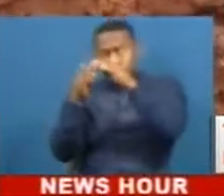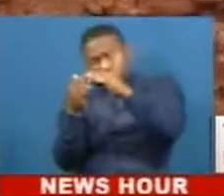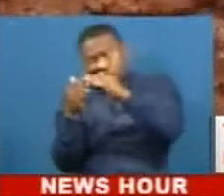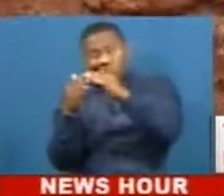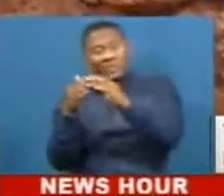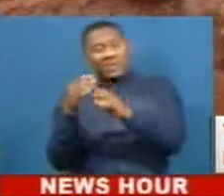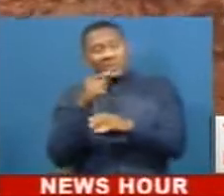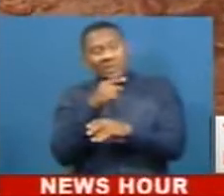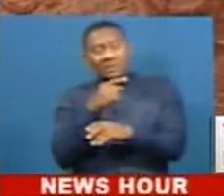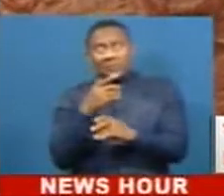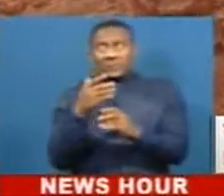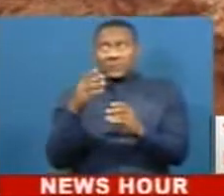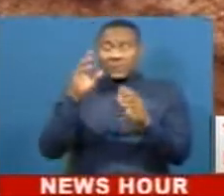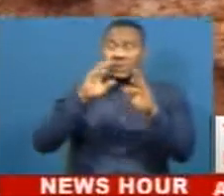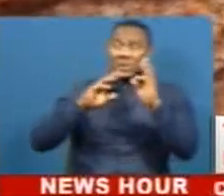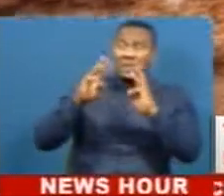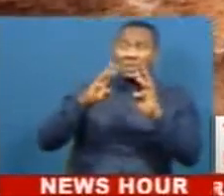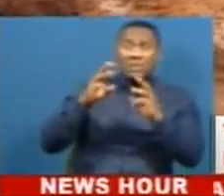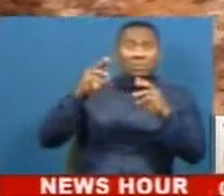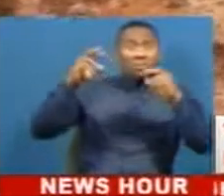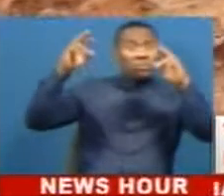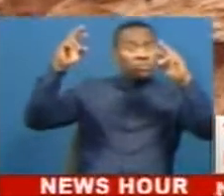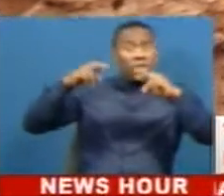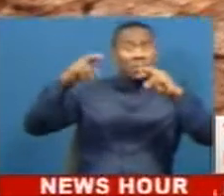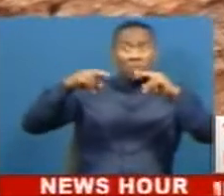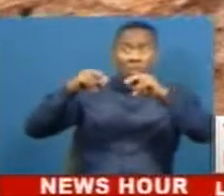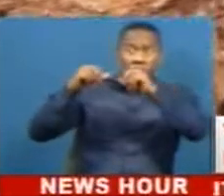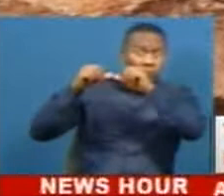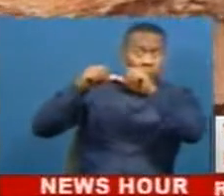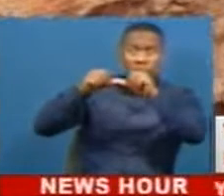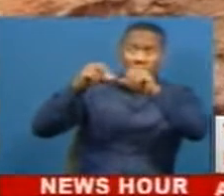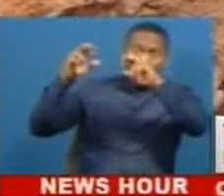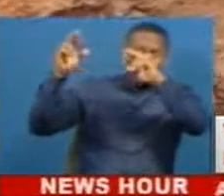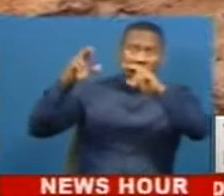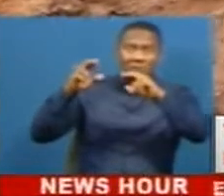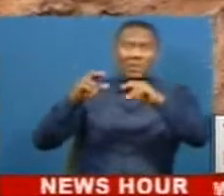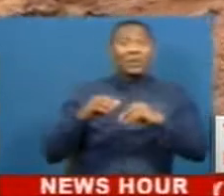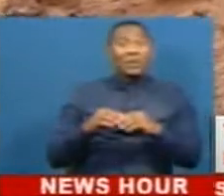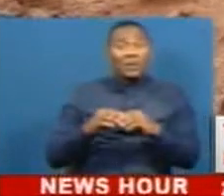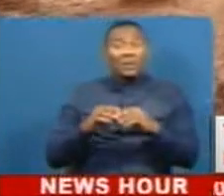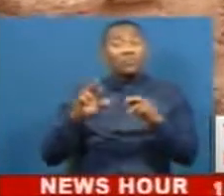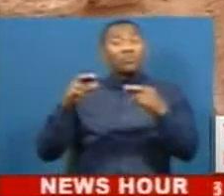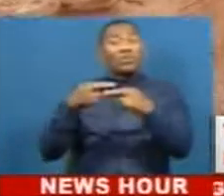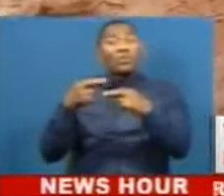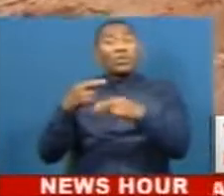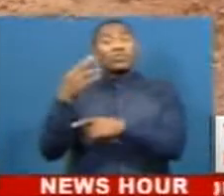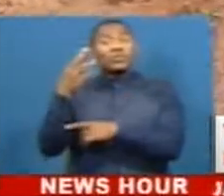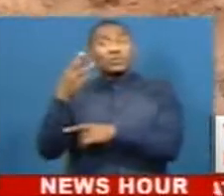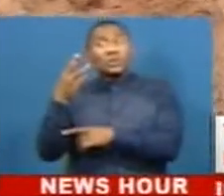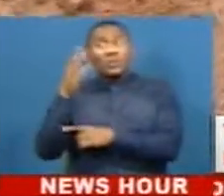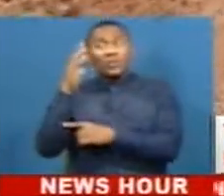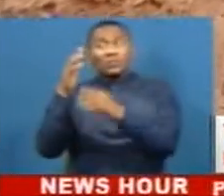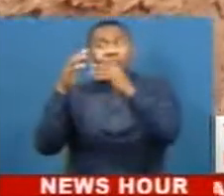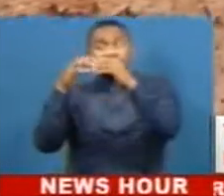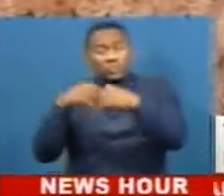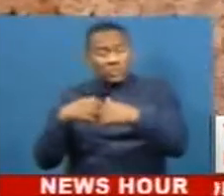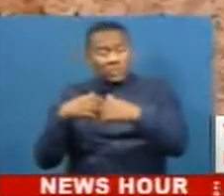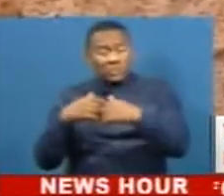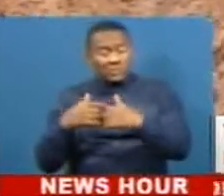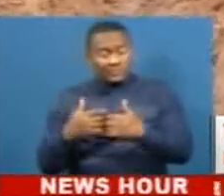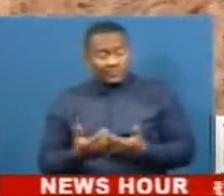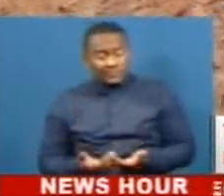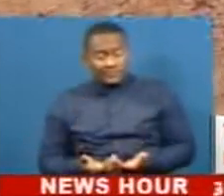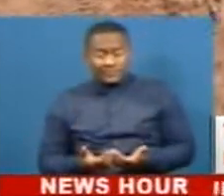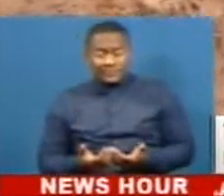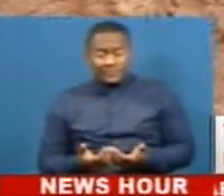Maswaludru, was worried that if the rains continue, the six-bedroom house could completely collapse. For such a project,